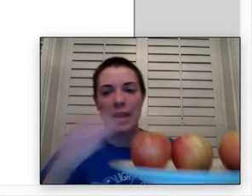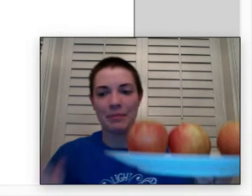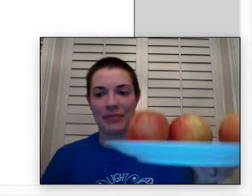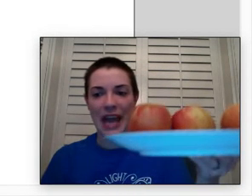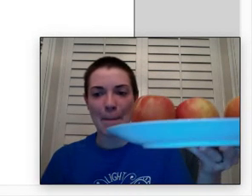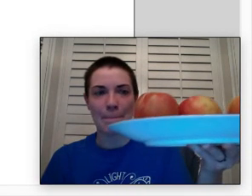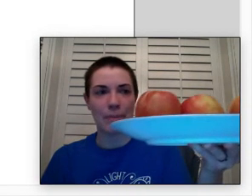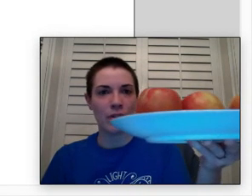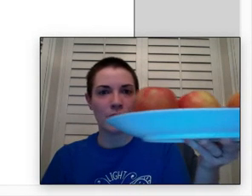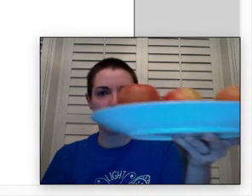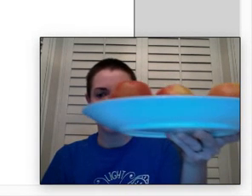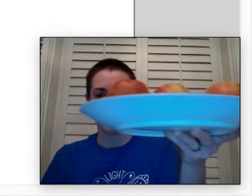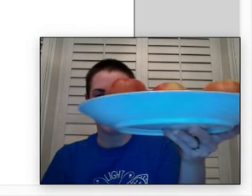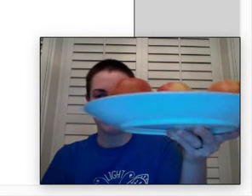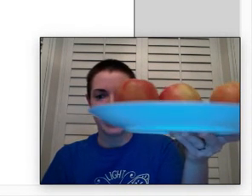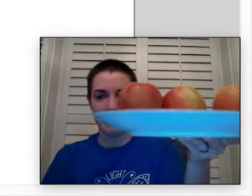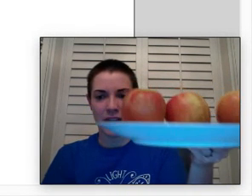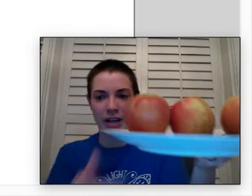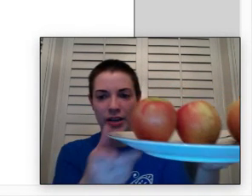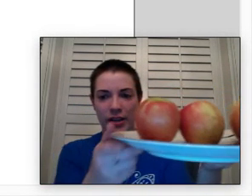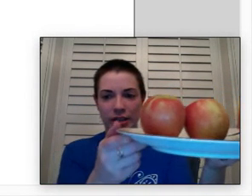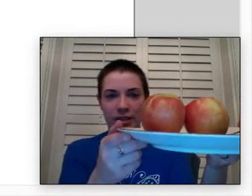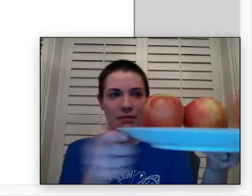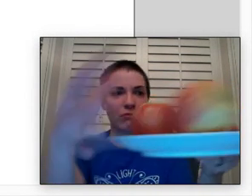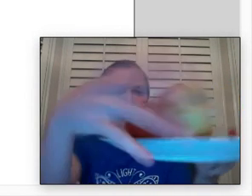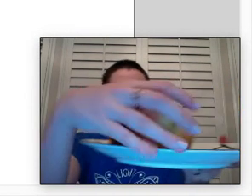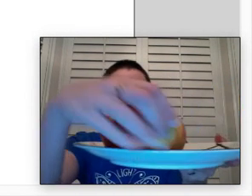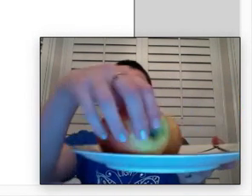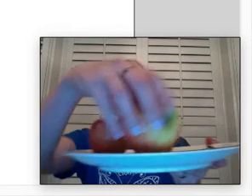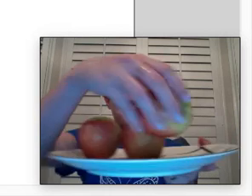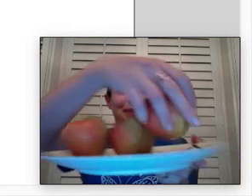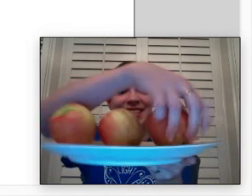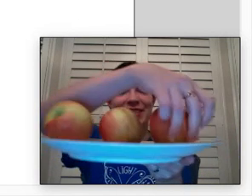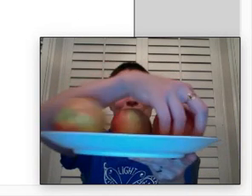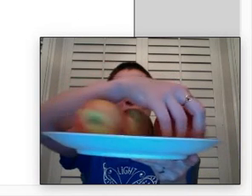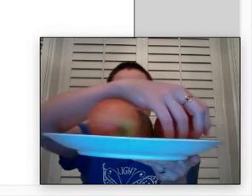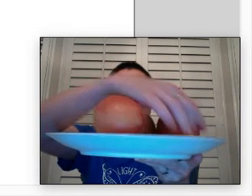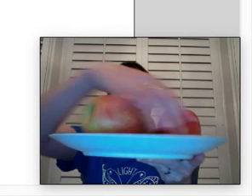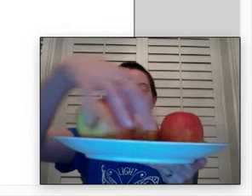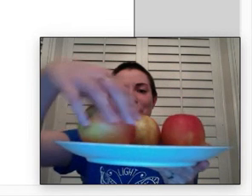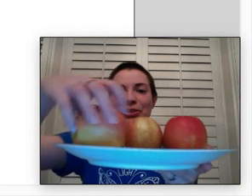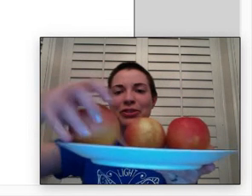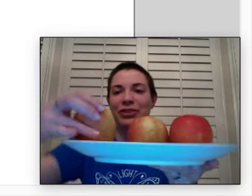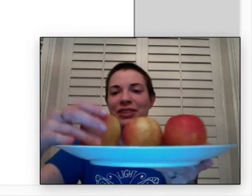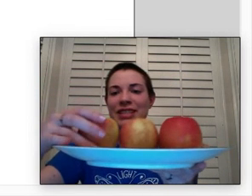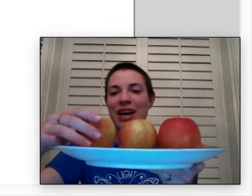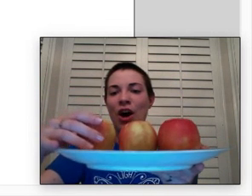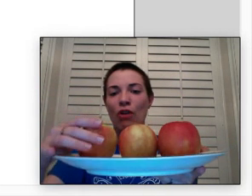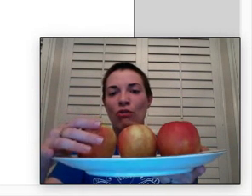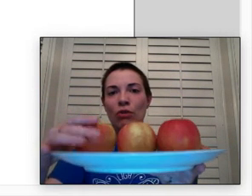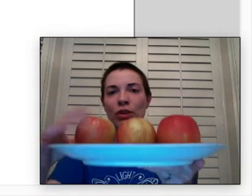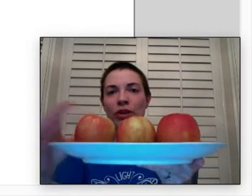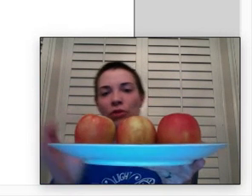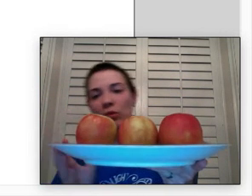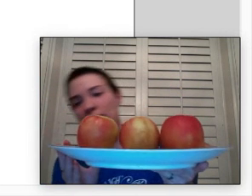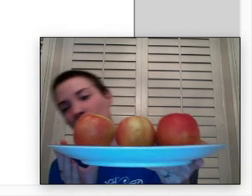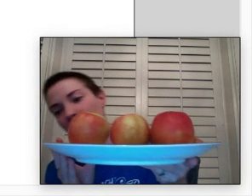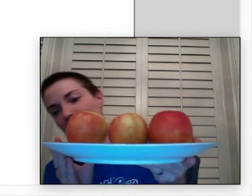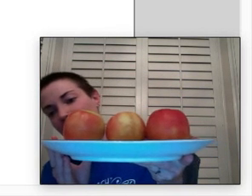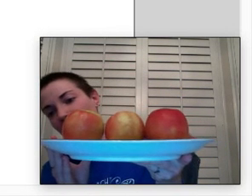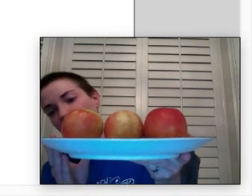Aha! Apples! I'm not good at this. Plus it rolls. Rolling,